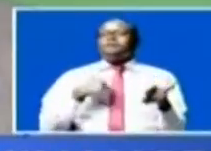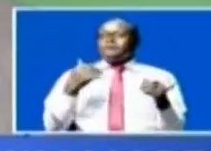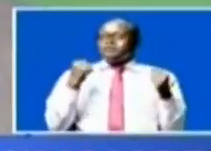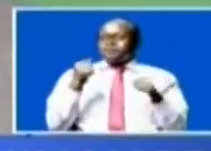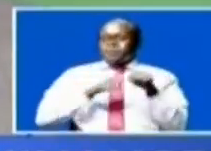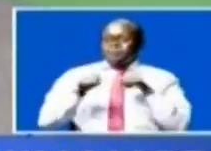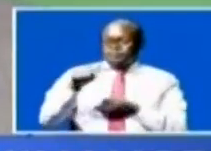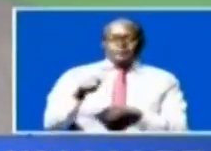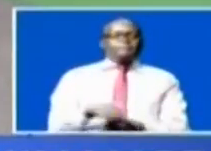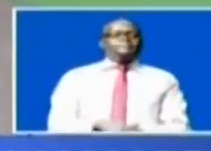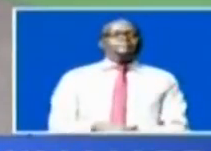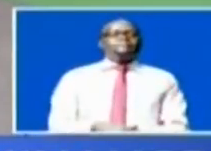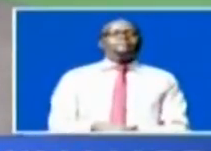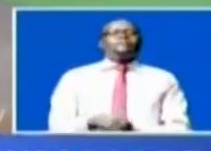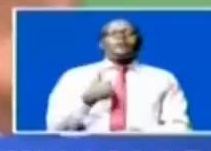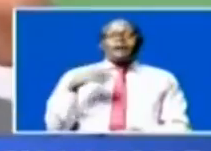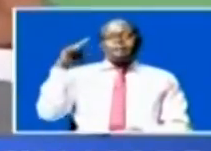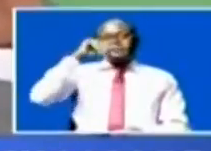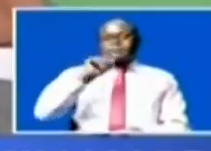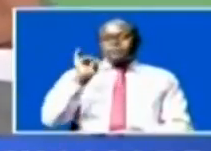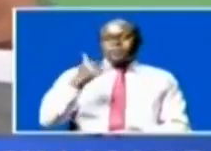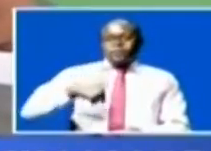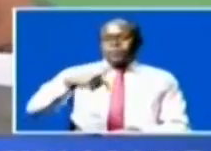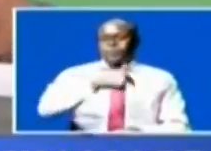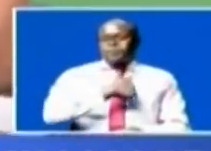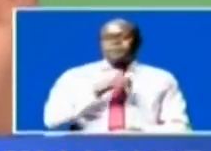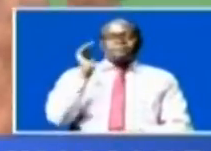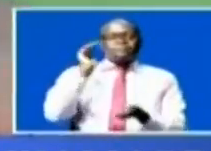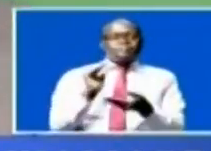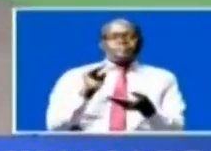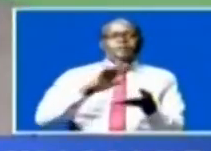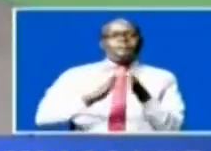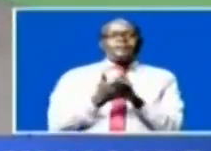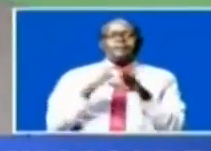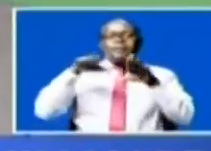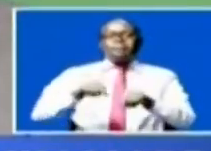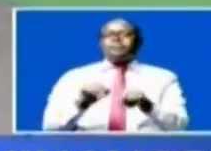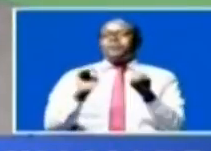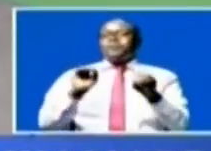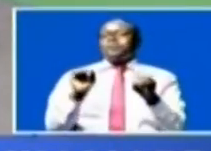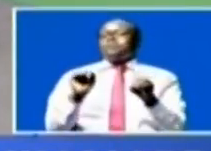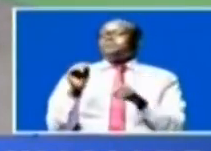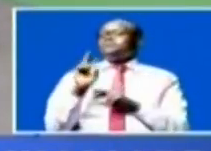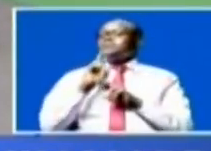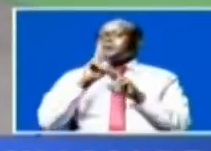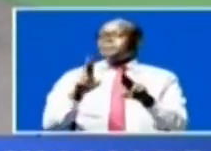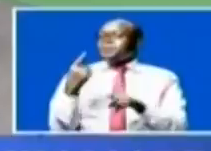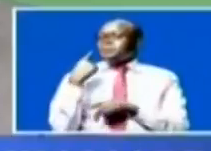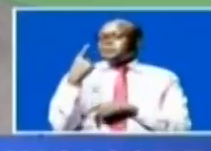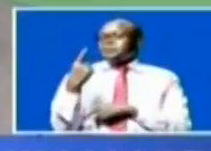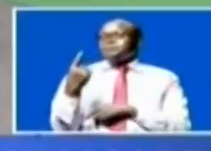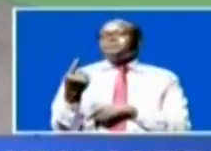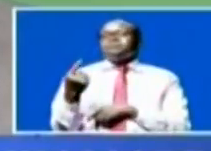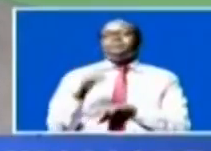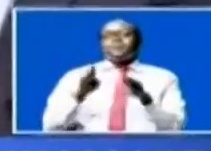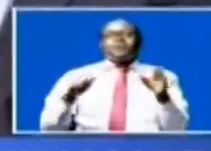that there is an assumption that we are abusing dominance, whereas in fact, if you look at the Analysis Mason report, it clearly says that there is no